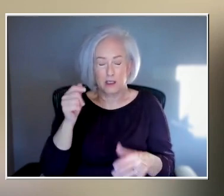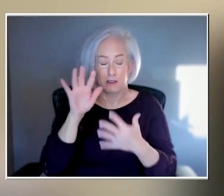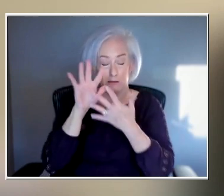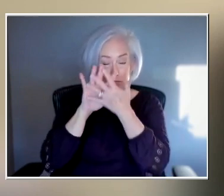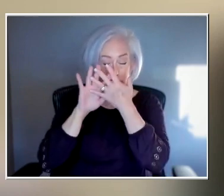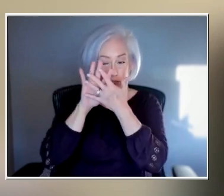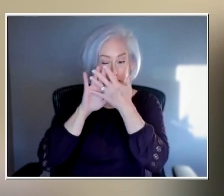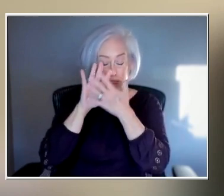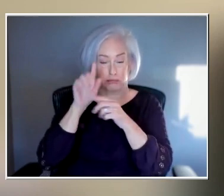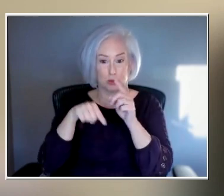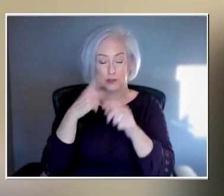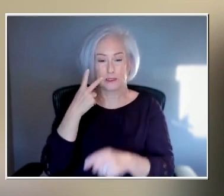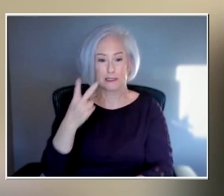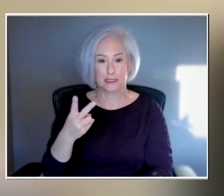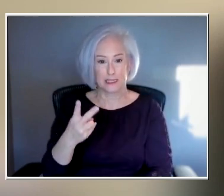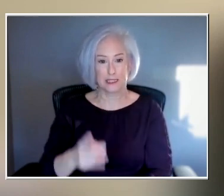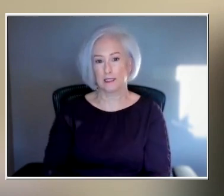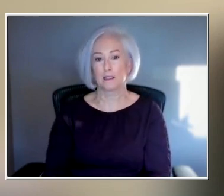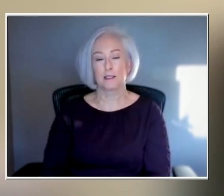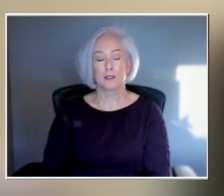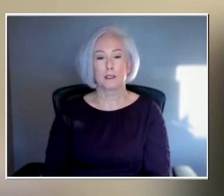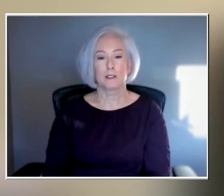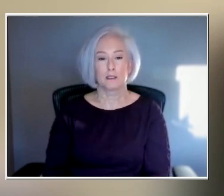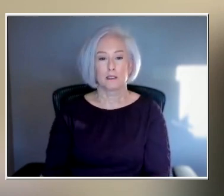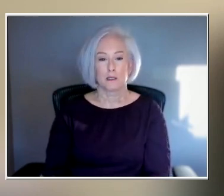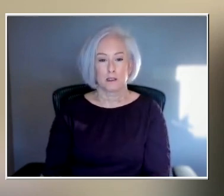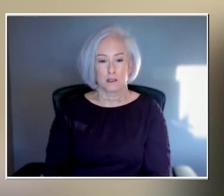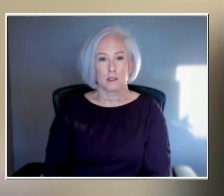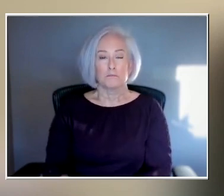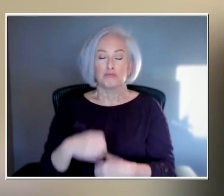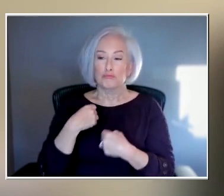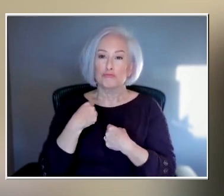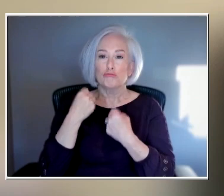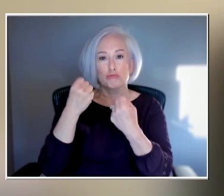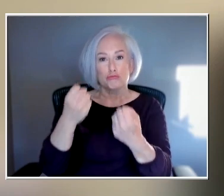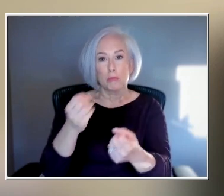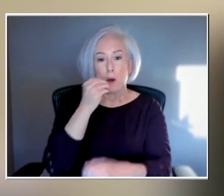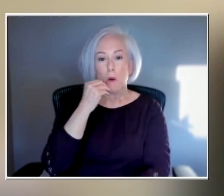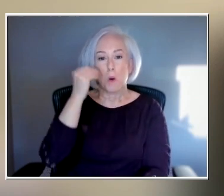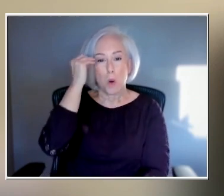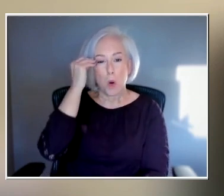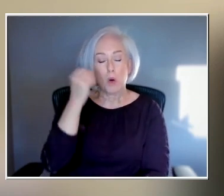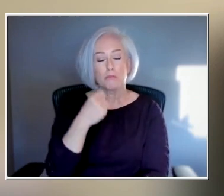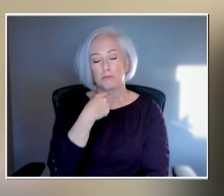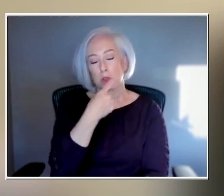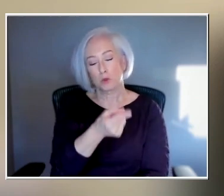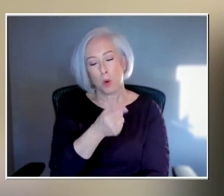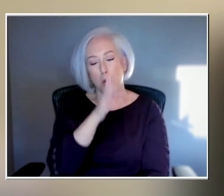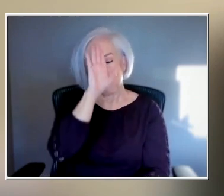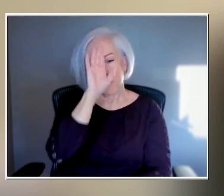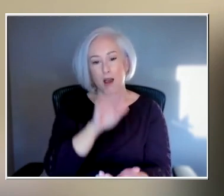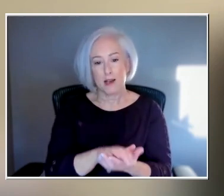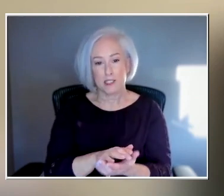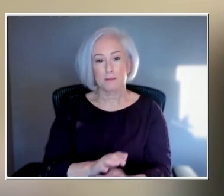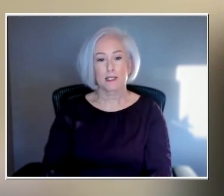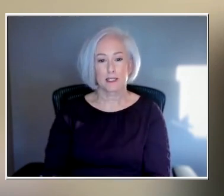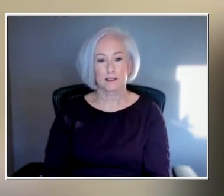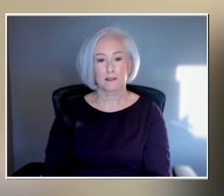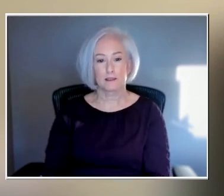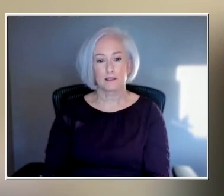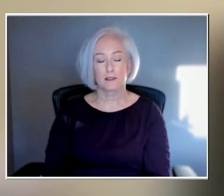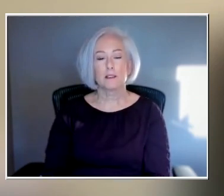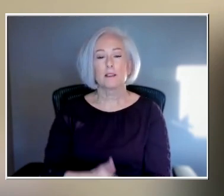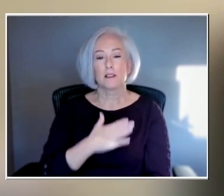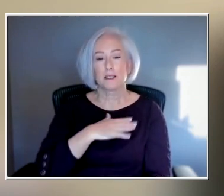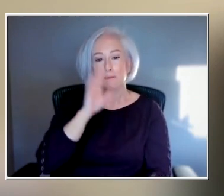see. So drove home, told my husband a little bit about it. He did the whole,